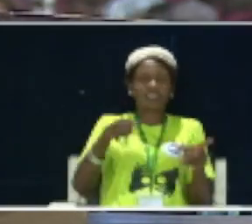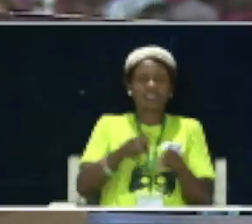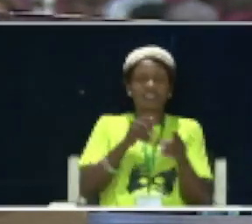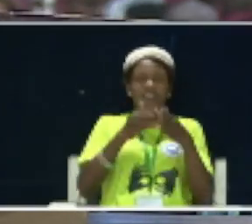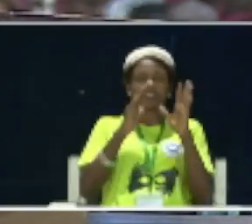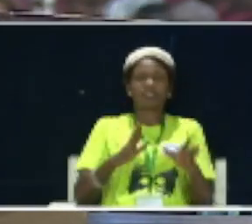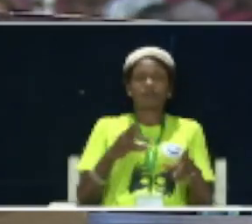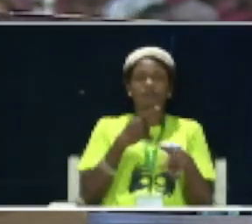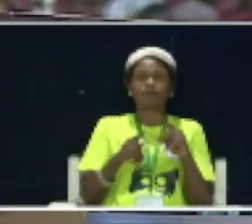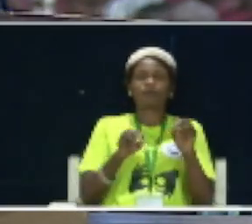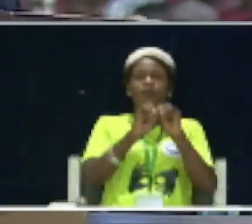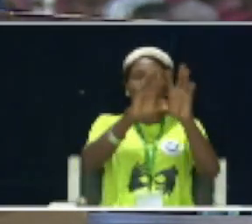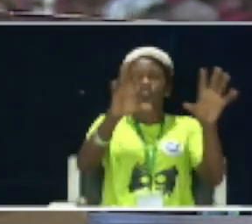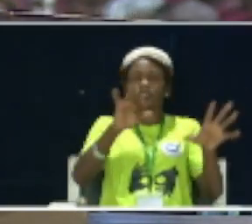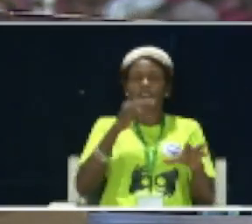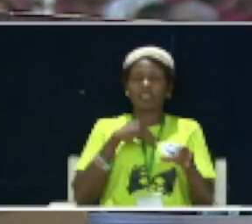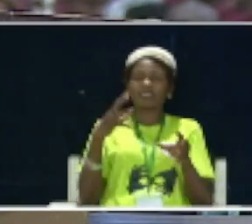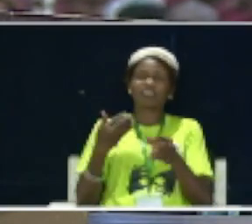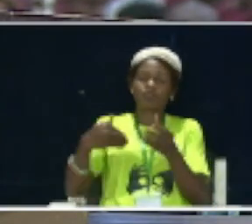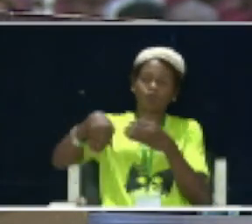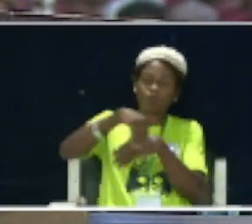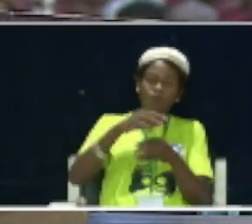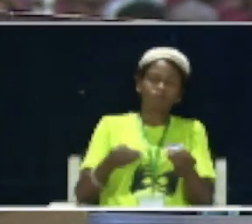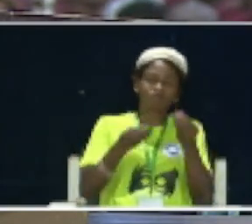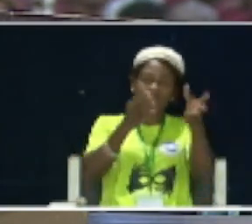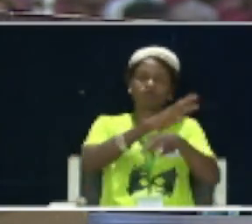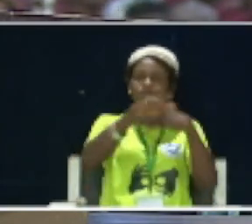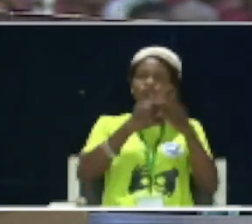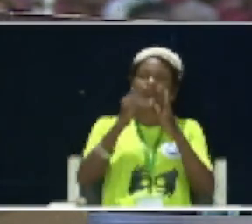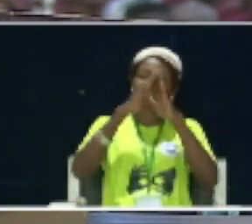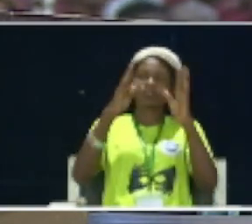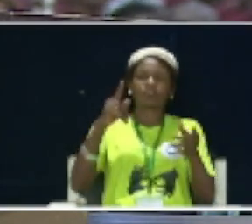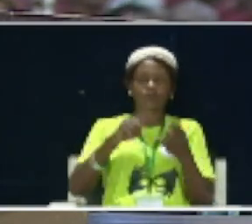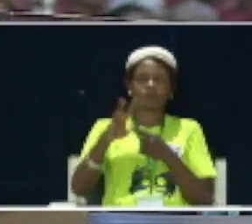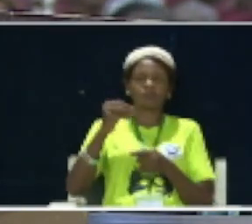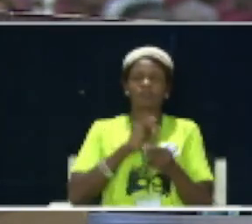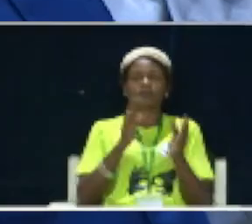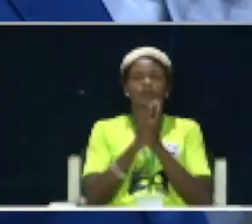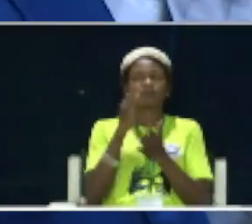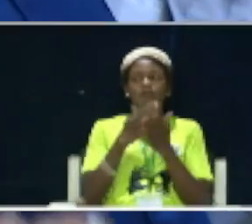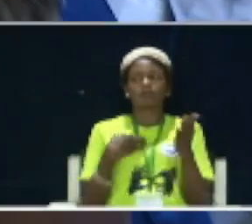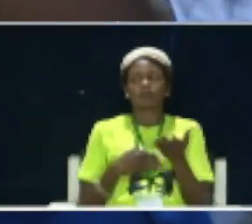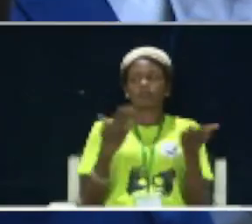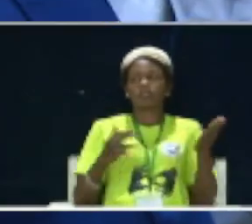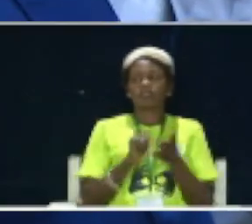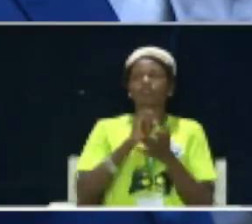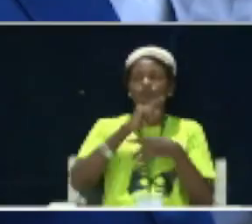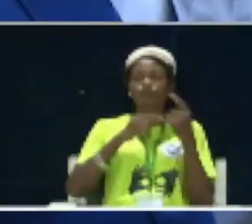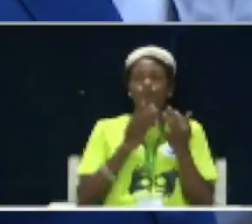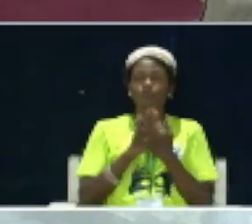shining. And they committed the whole house to him. I pray for somebody here who is going through